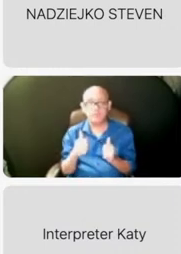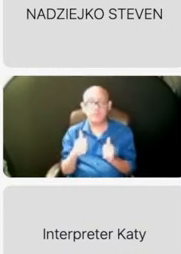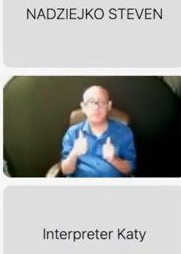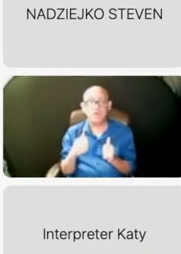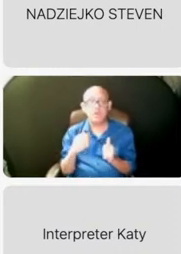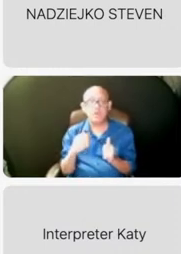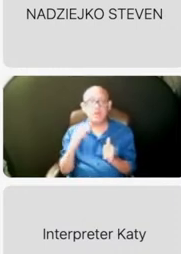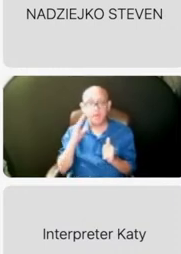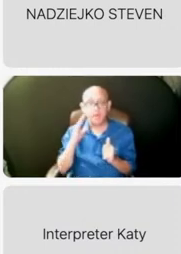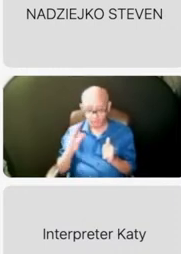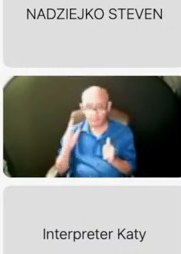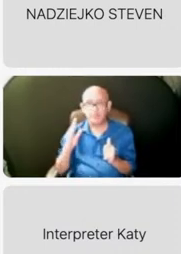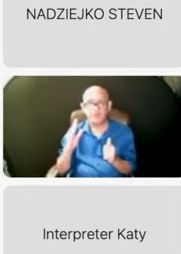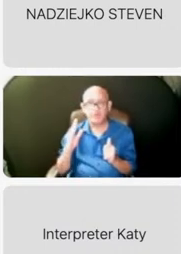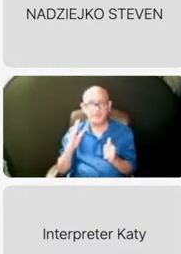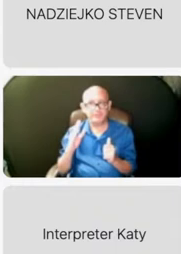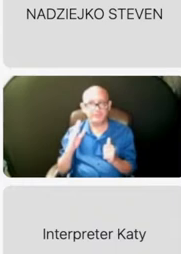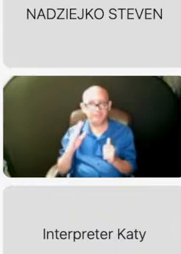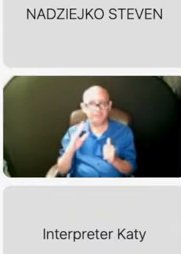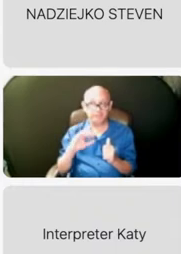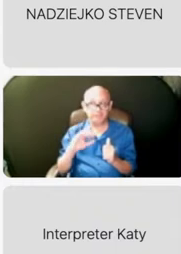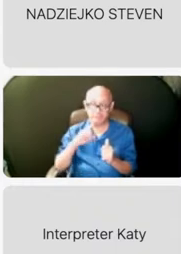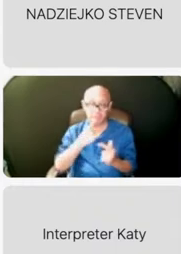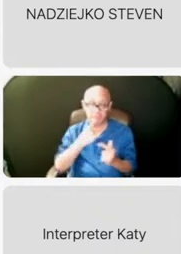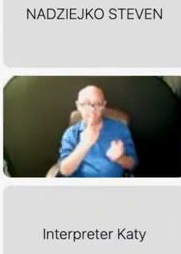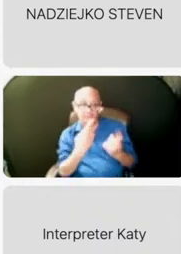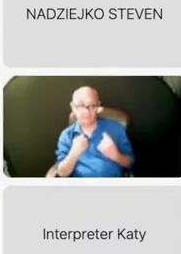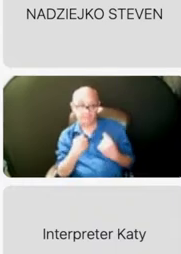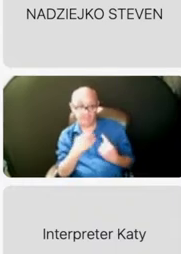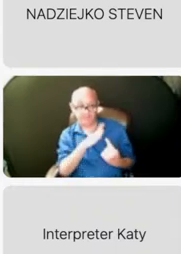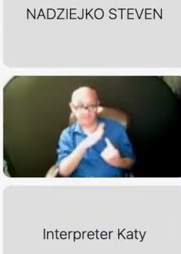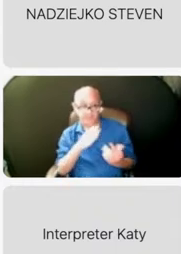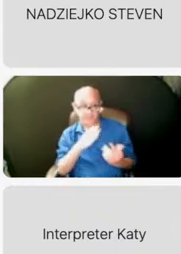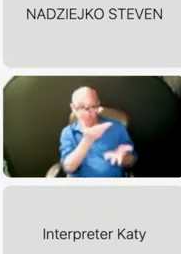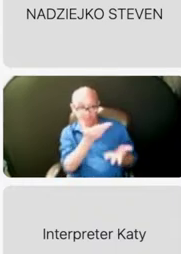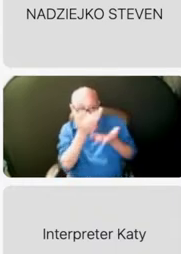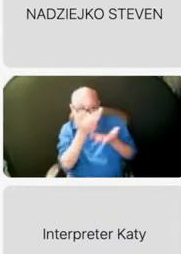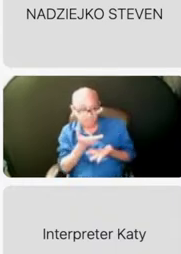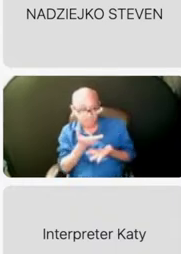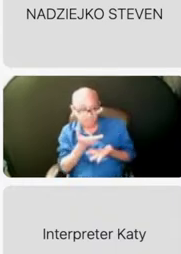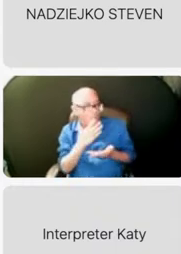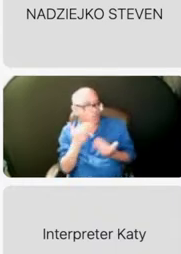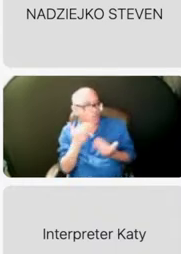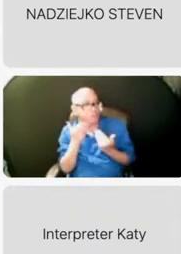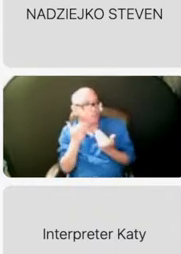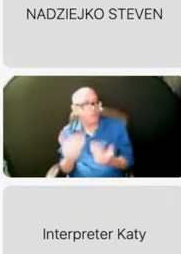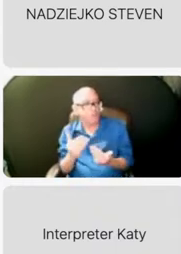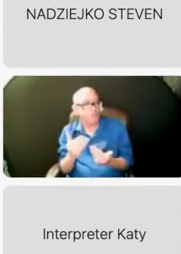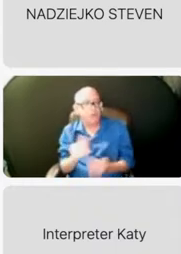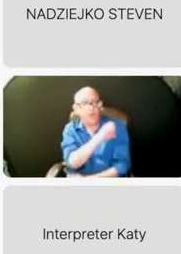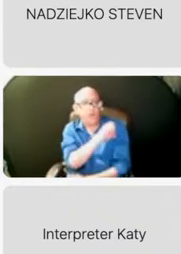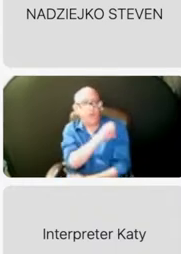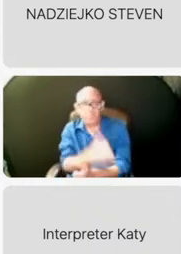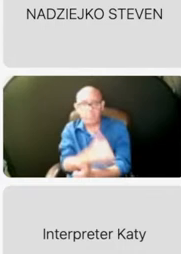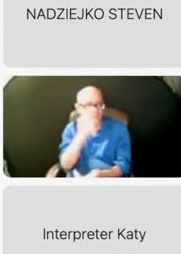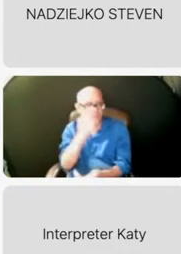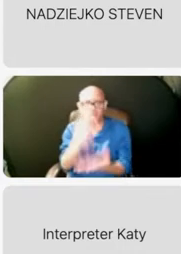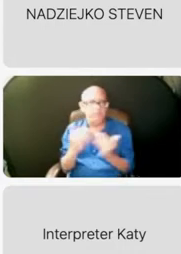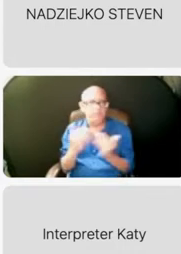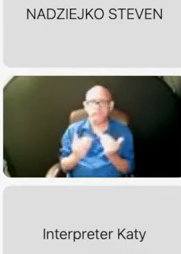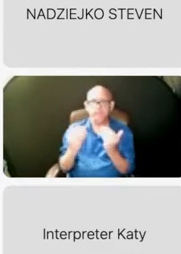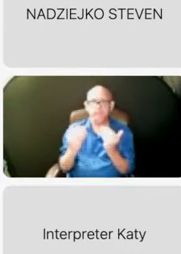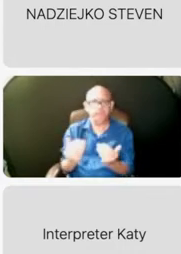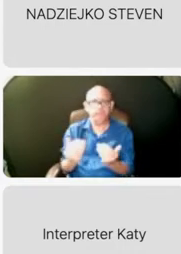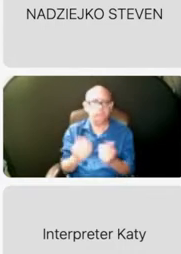board uh uh you know suggested or that the authorized news to move forward i'd like to uh just to request